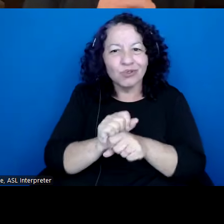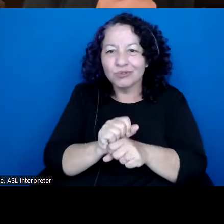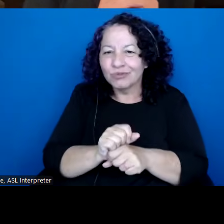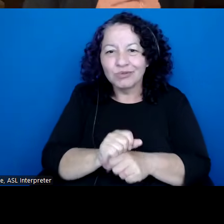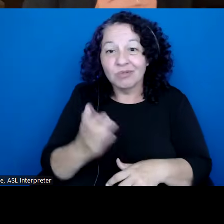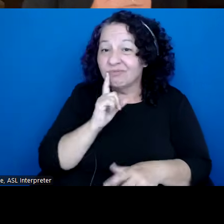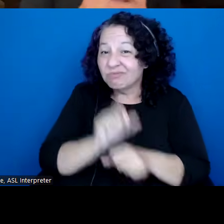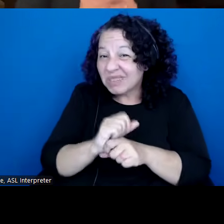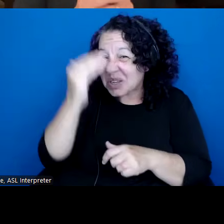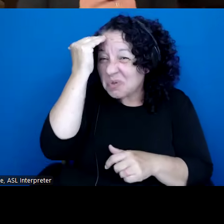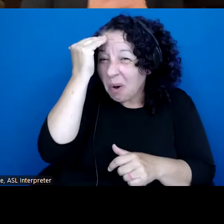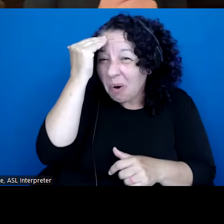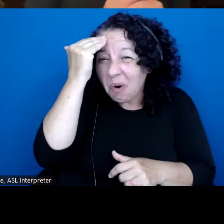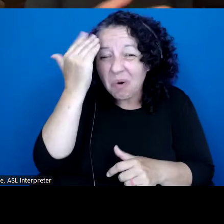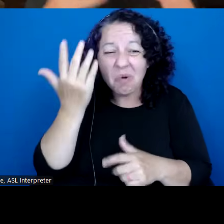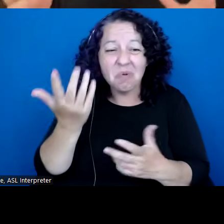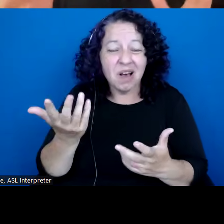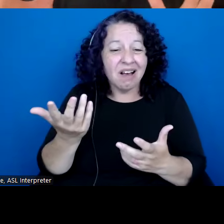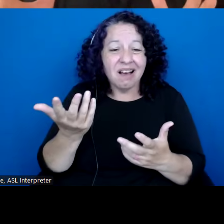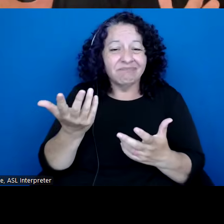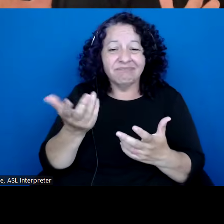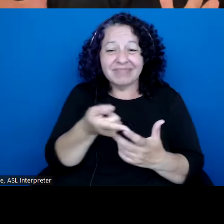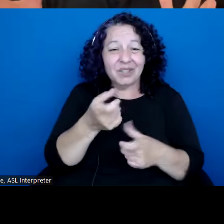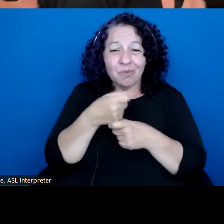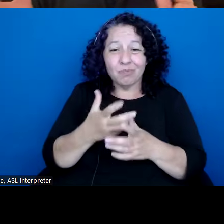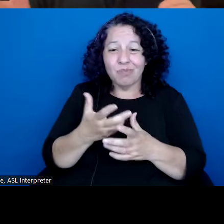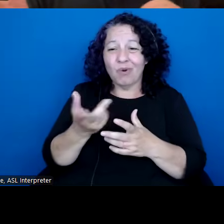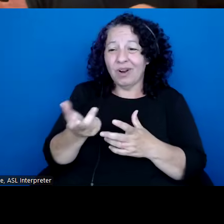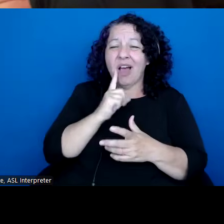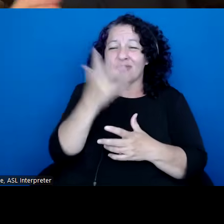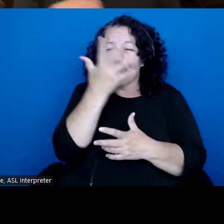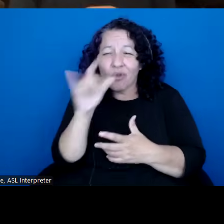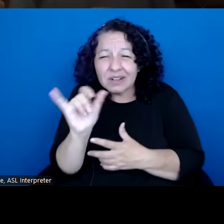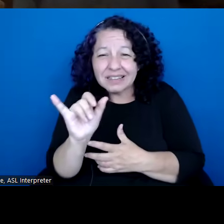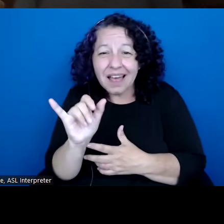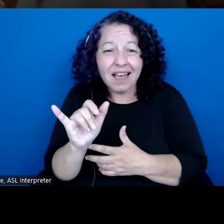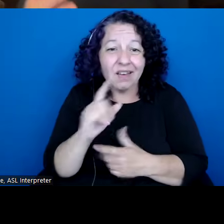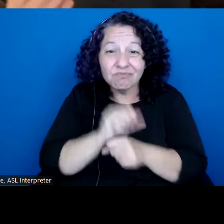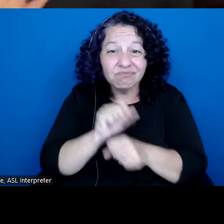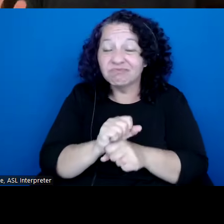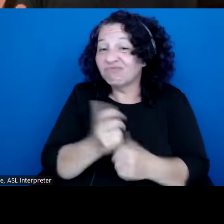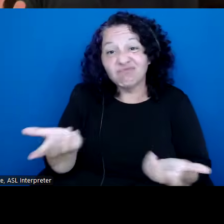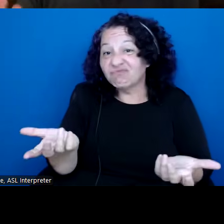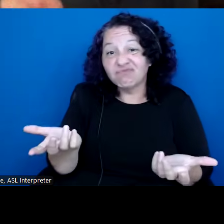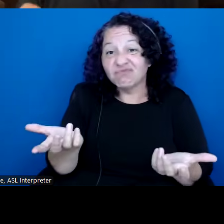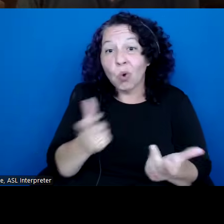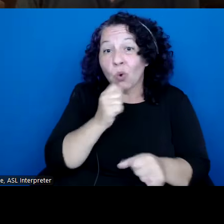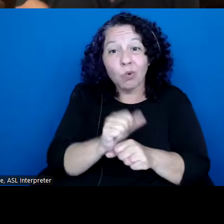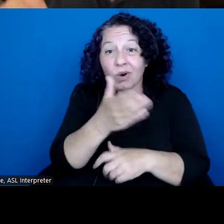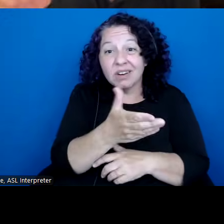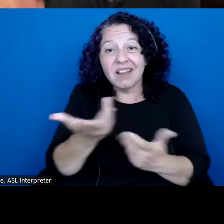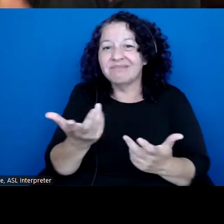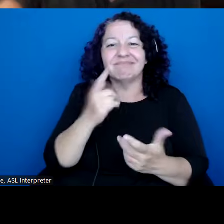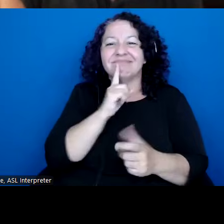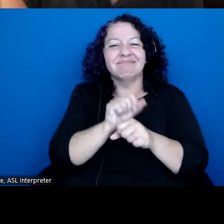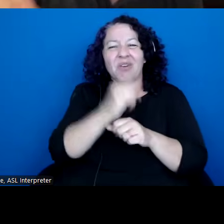really know that we don't know what this brewery actually looked like. Um, we don't know who worked there. We don't actually know